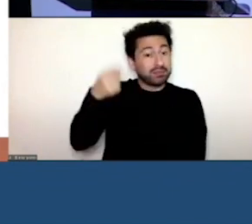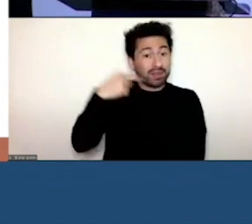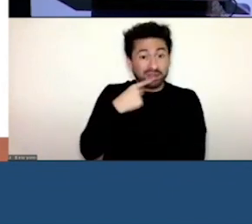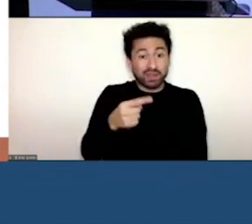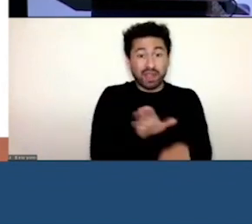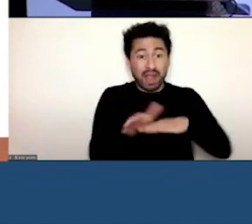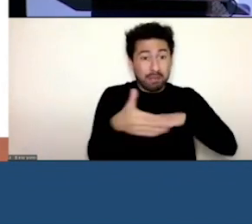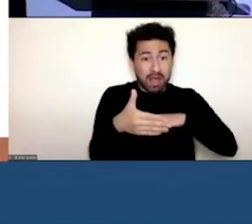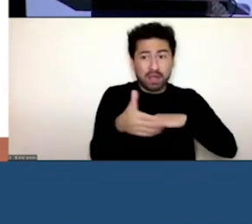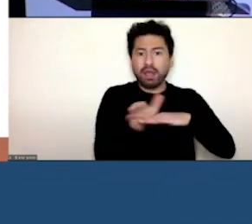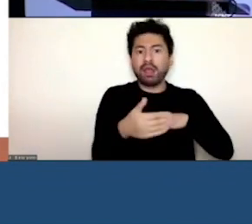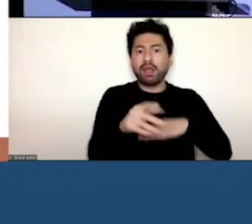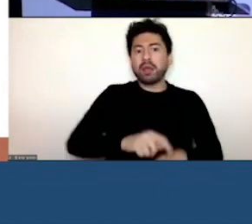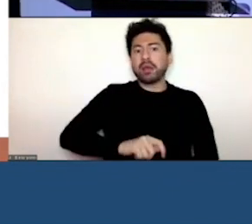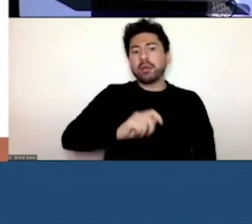Jamaica has to pay